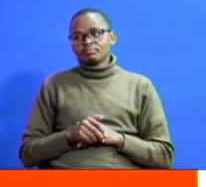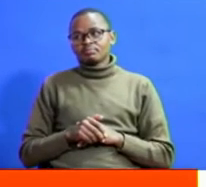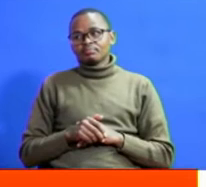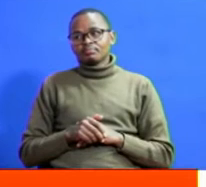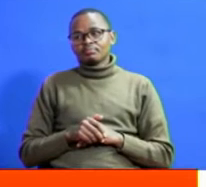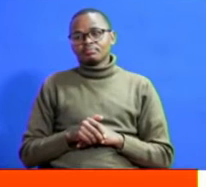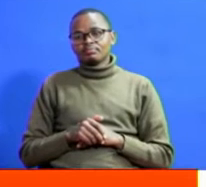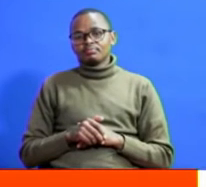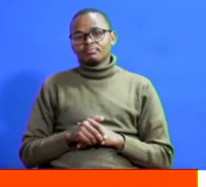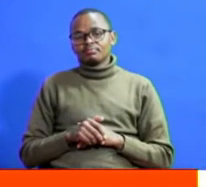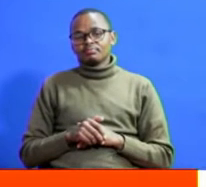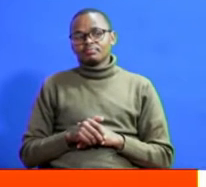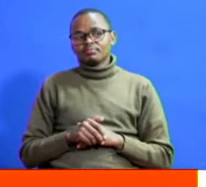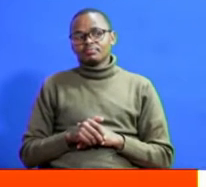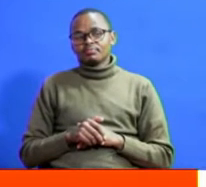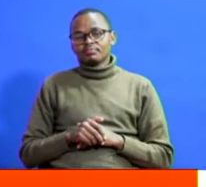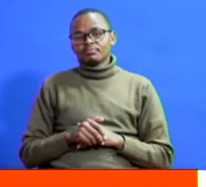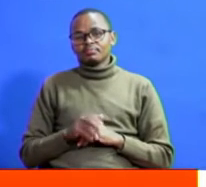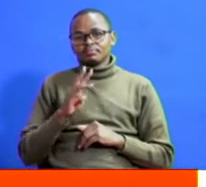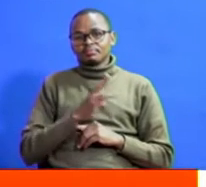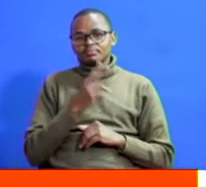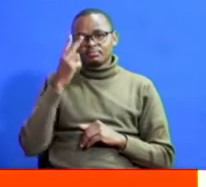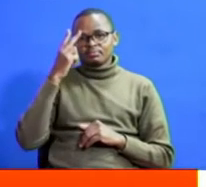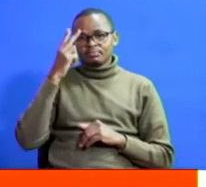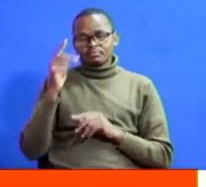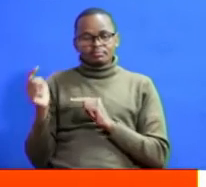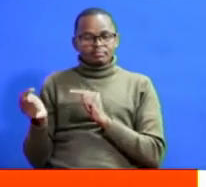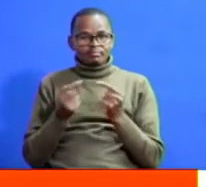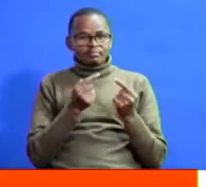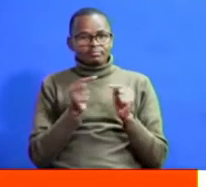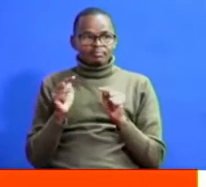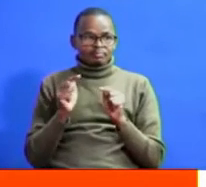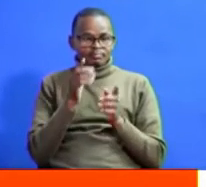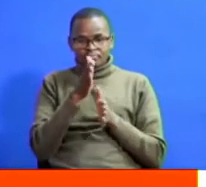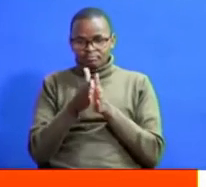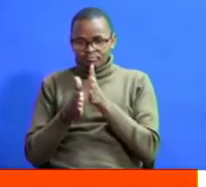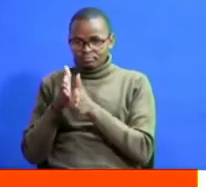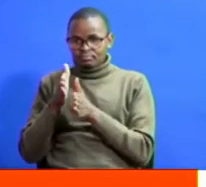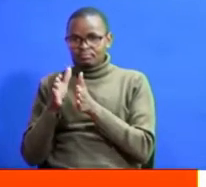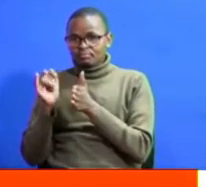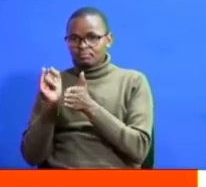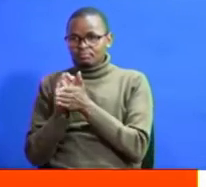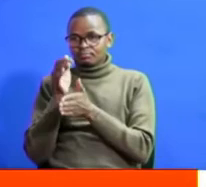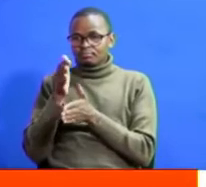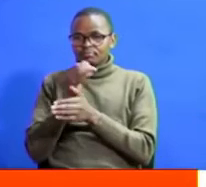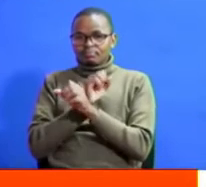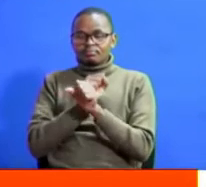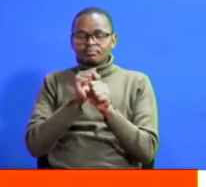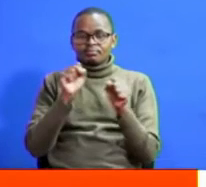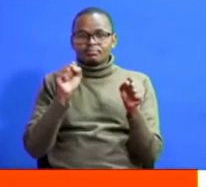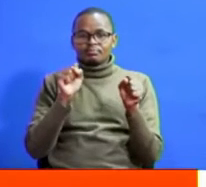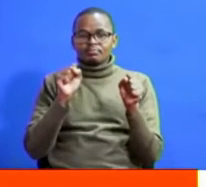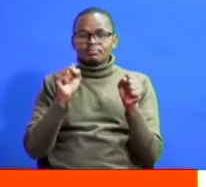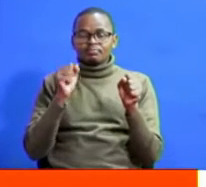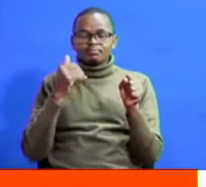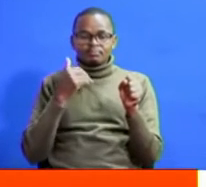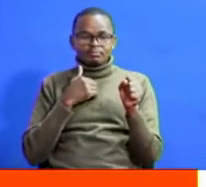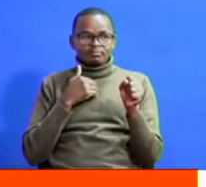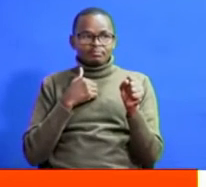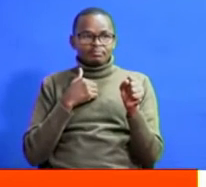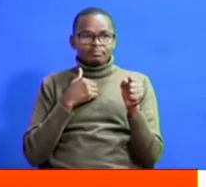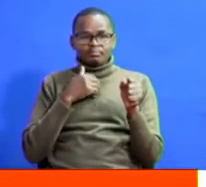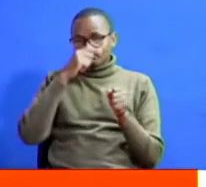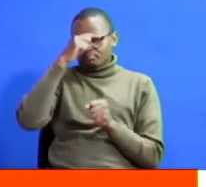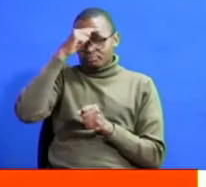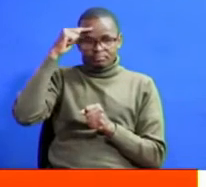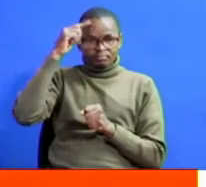to you, we are seeing the race, of course, the strategies that these presidential candidates have been having,